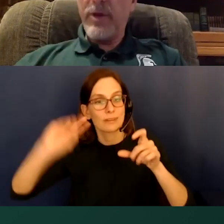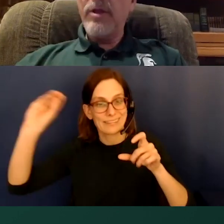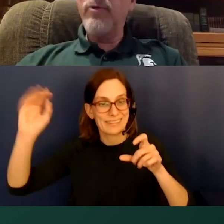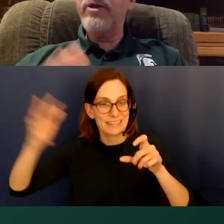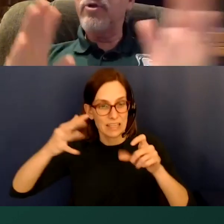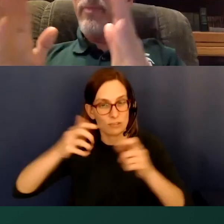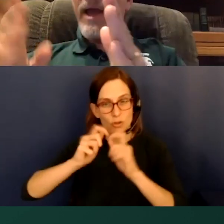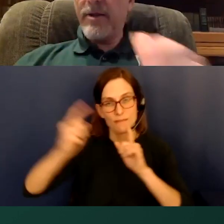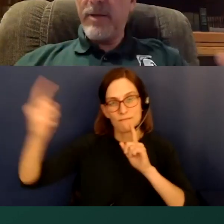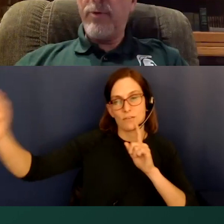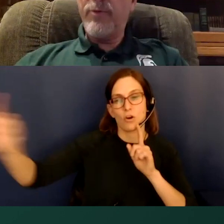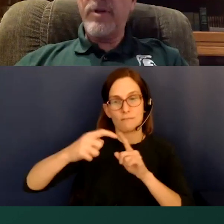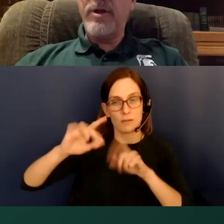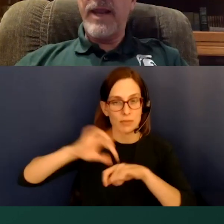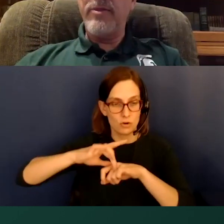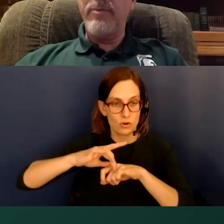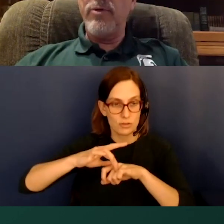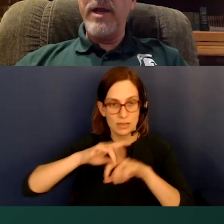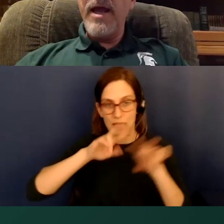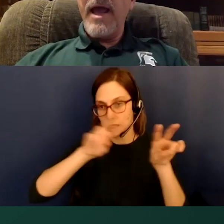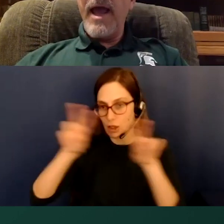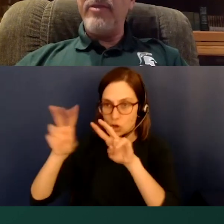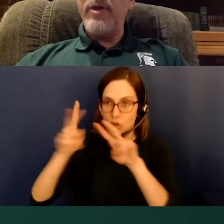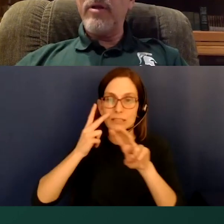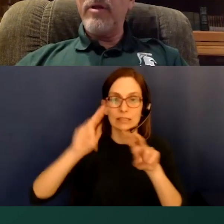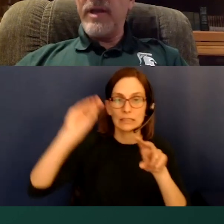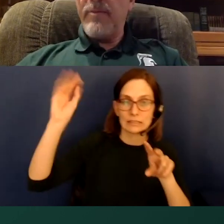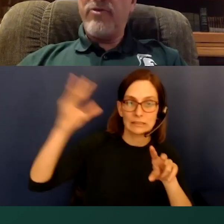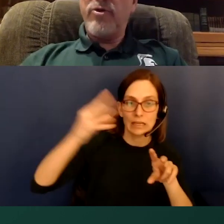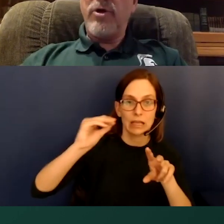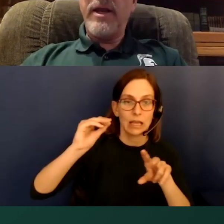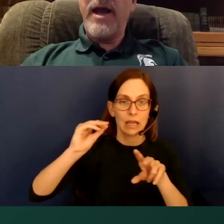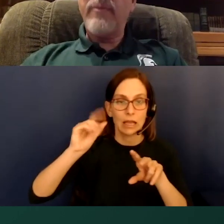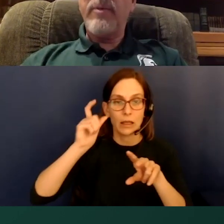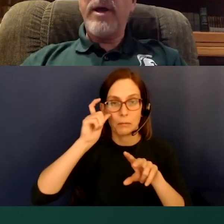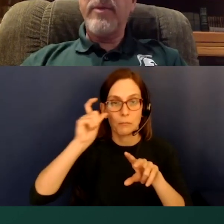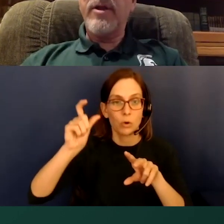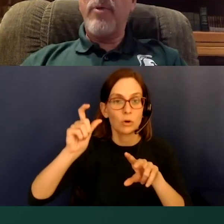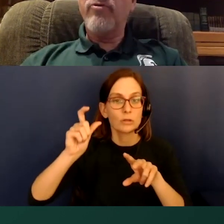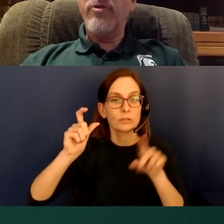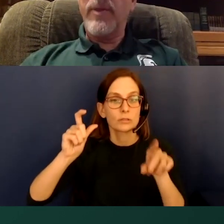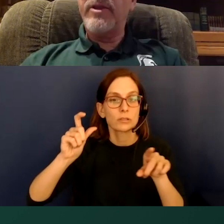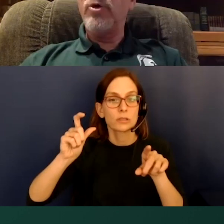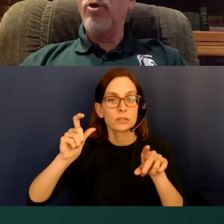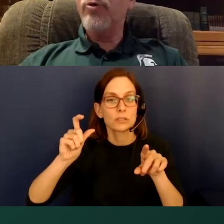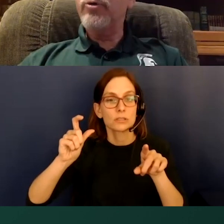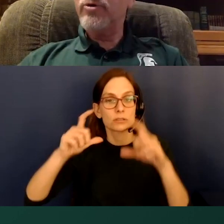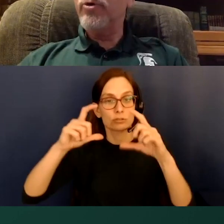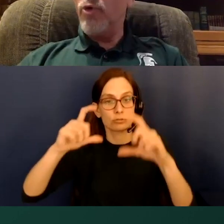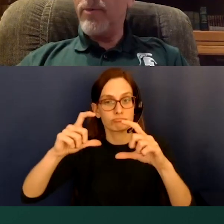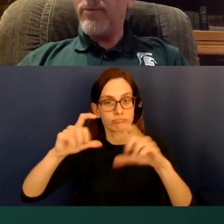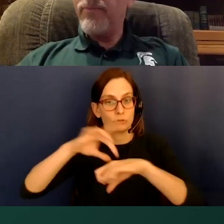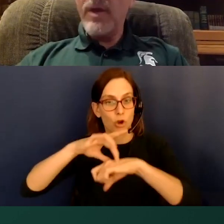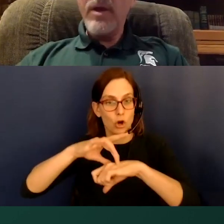the Earth. So it can look back and see both the sun and the moon. And this is an image it took. It optimized the exposure so that the Earth